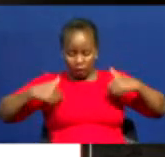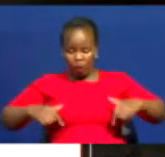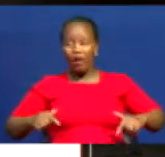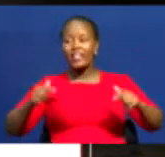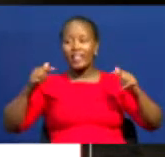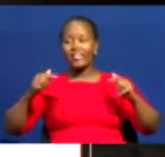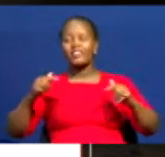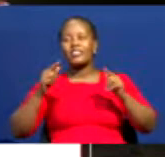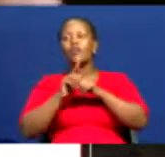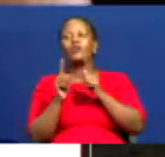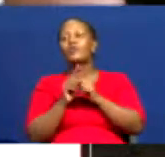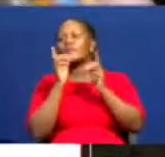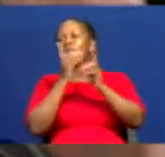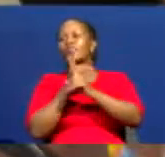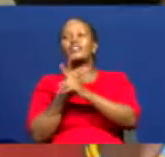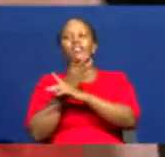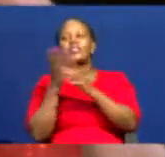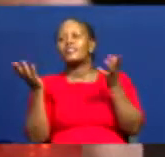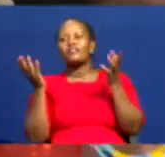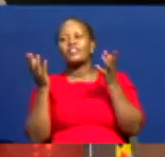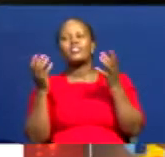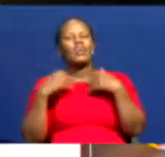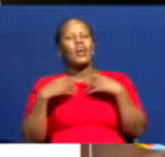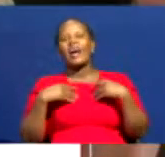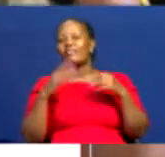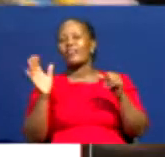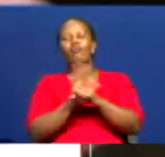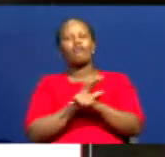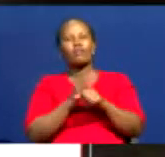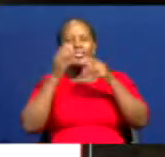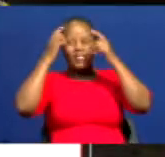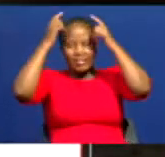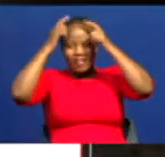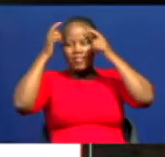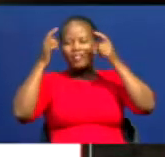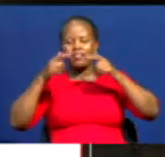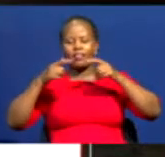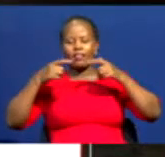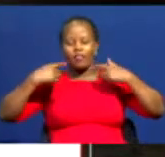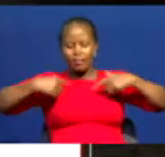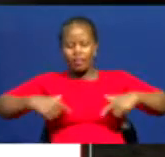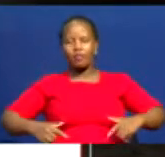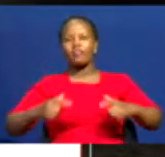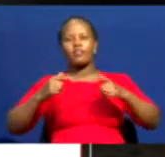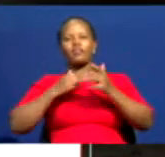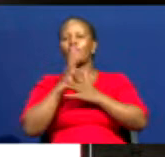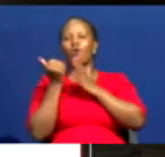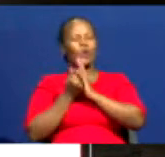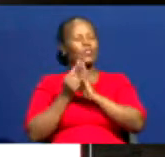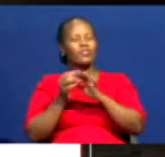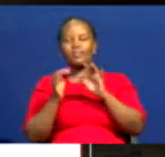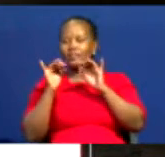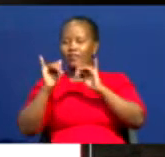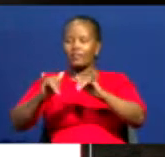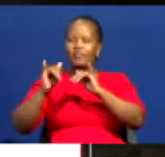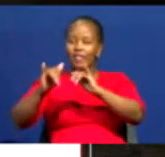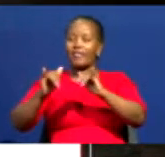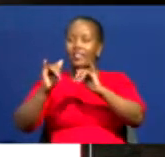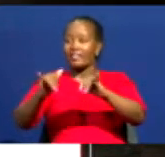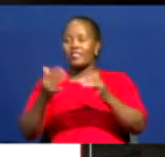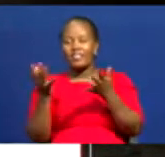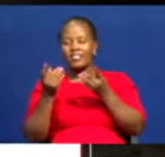or paraphernalia, the dressing pattern is still intact. It has not